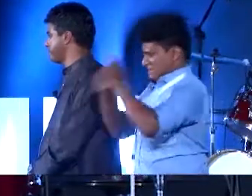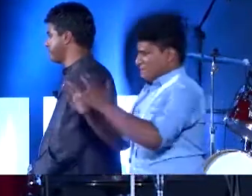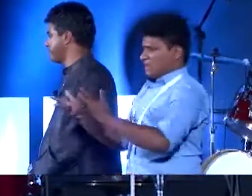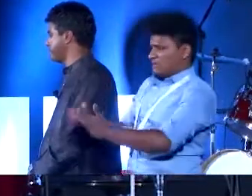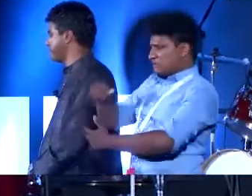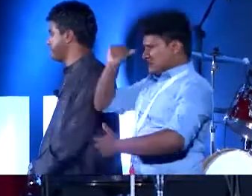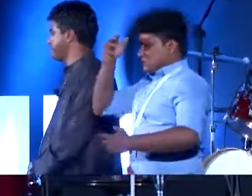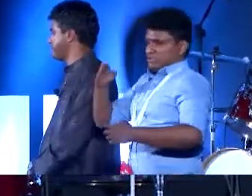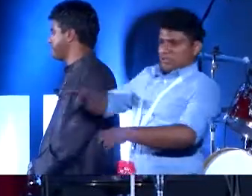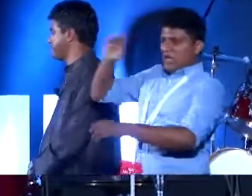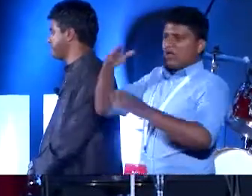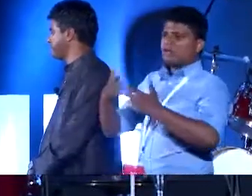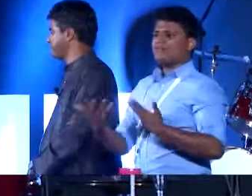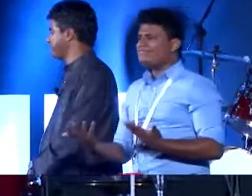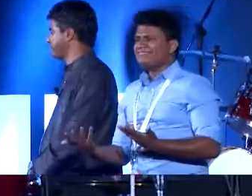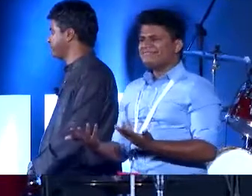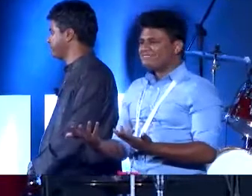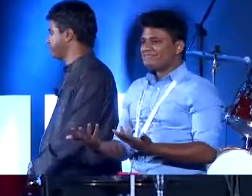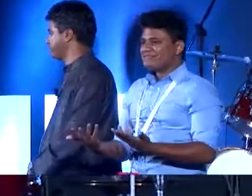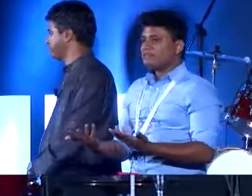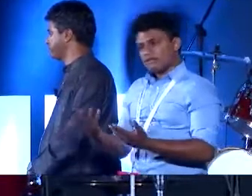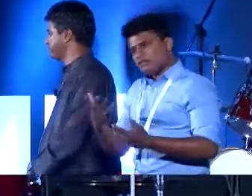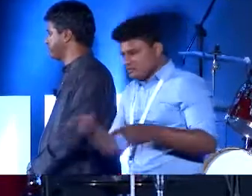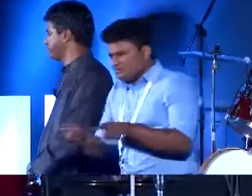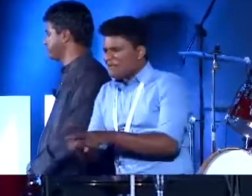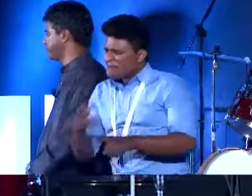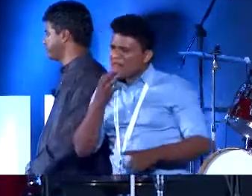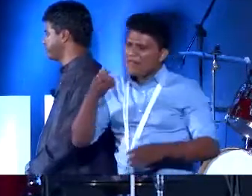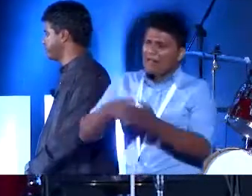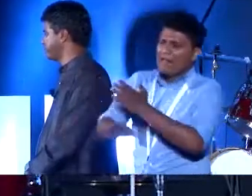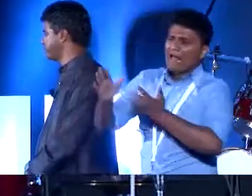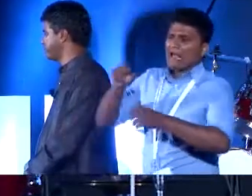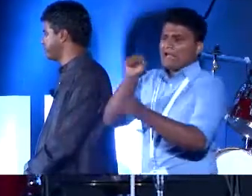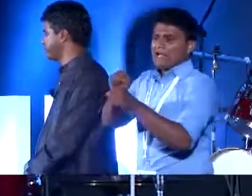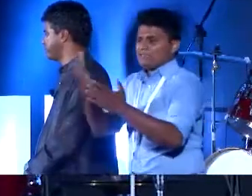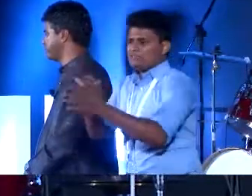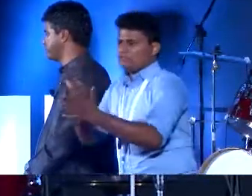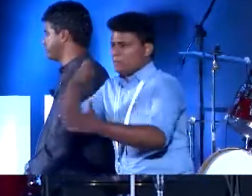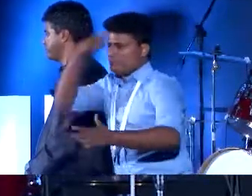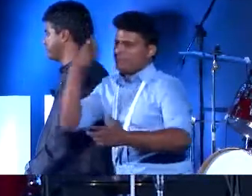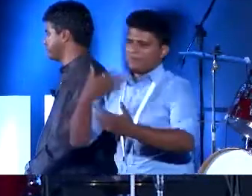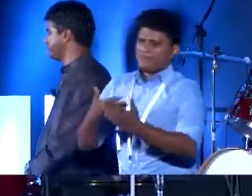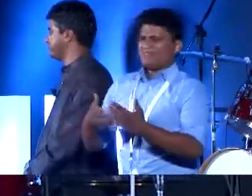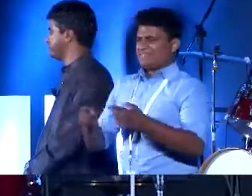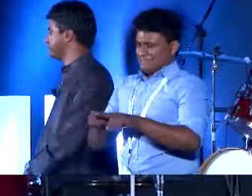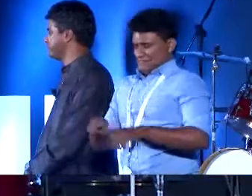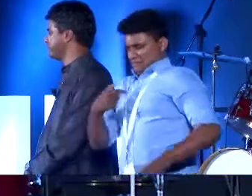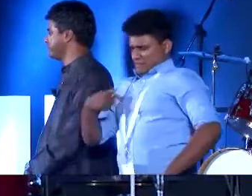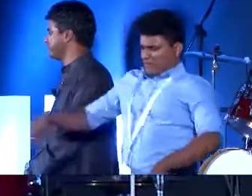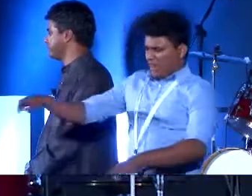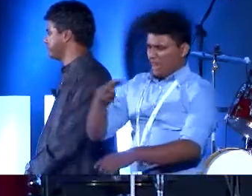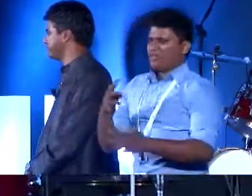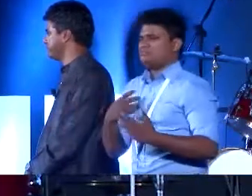national anthem. This is true even in a work environment. In all walks of life, we assume